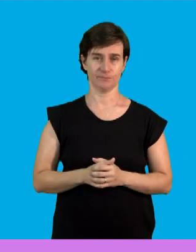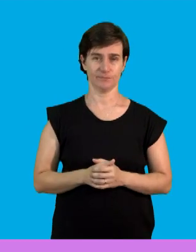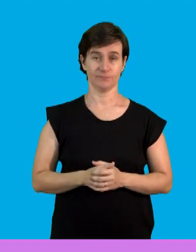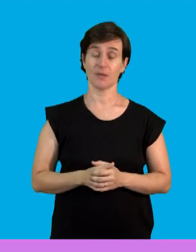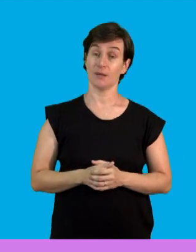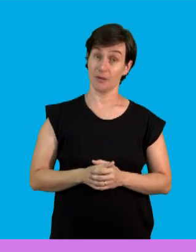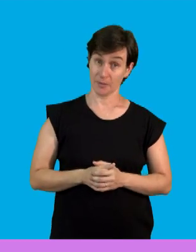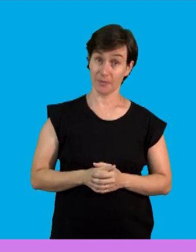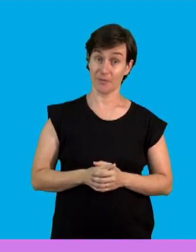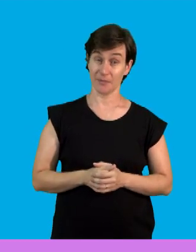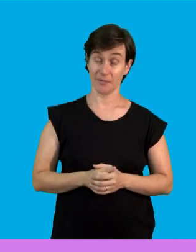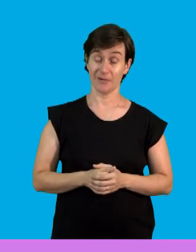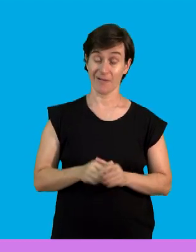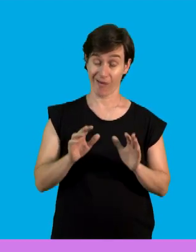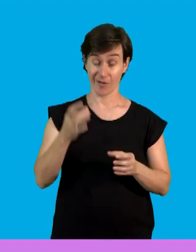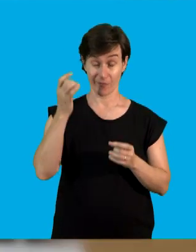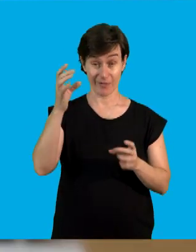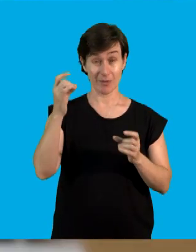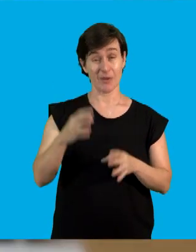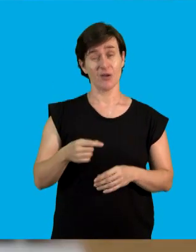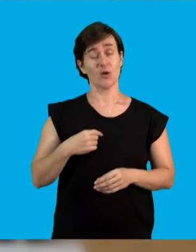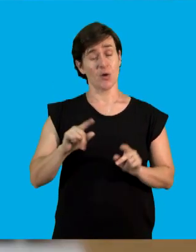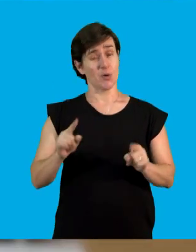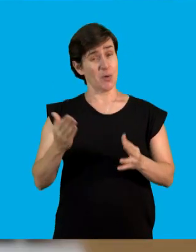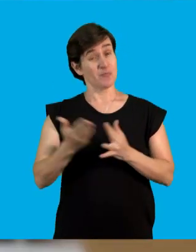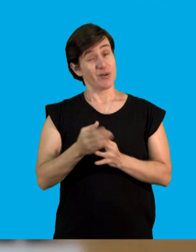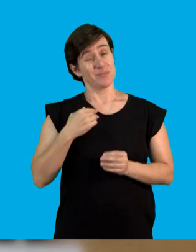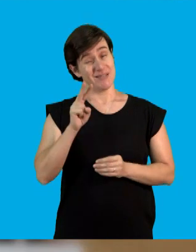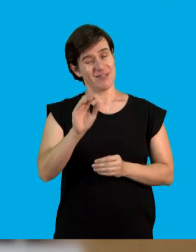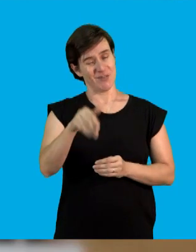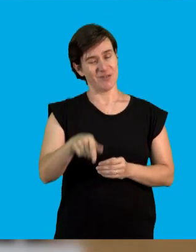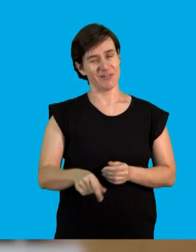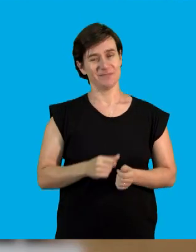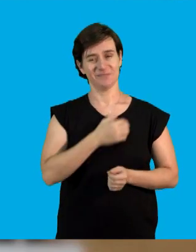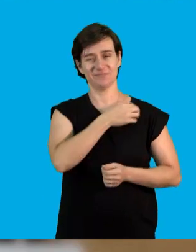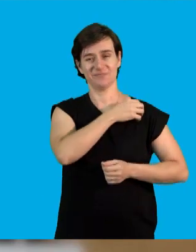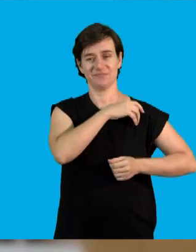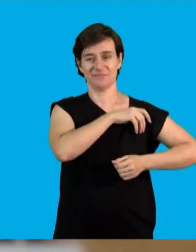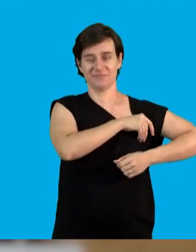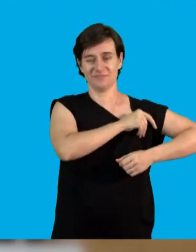Sure, that's a lot. Let's take a break. I'll see you now.